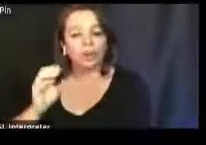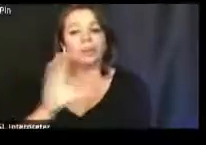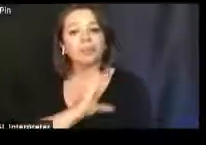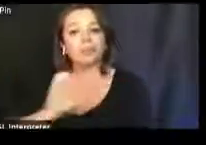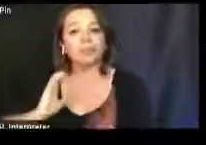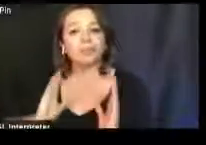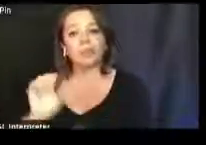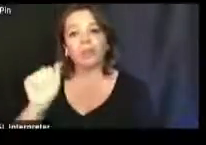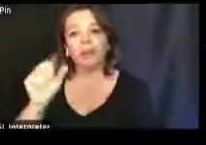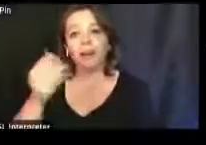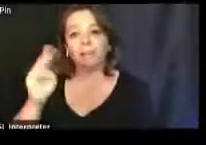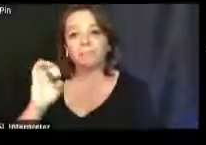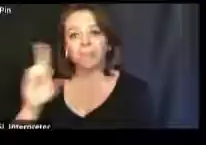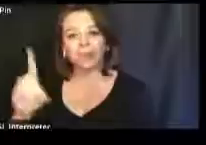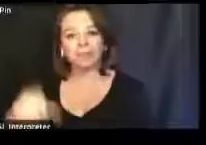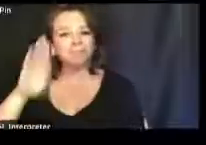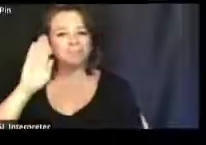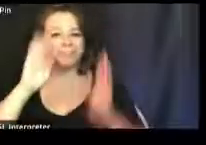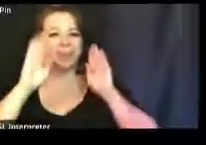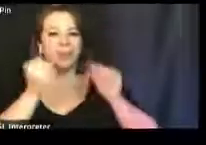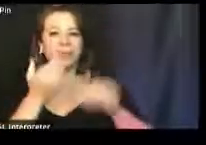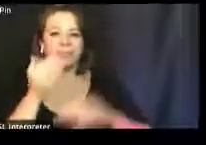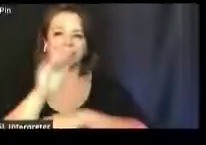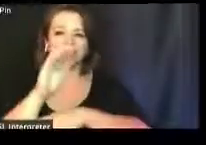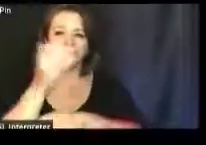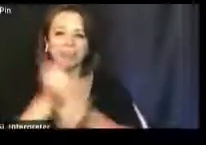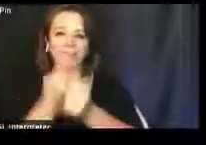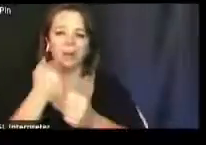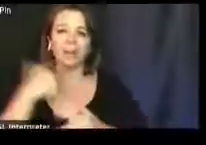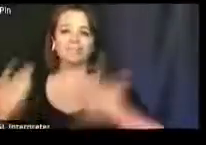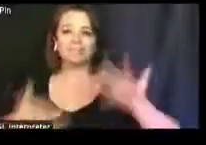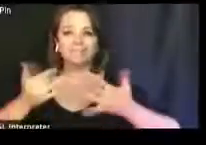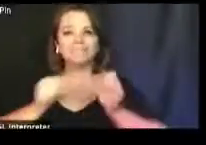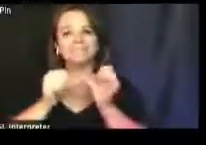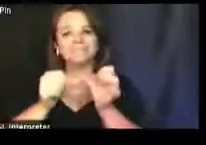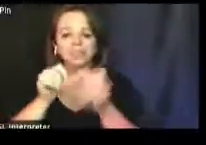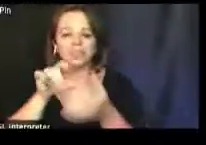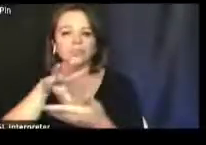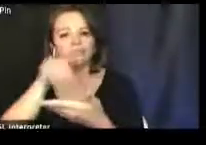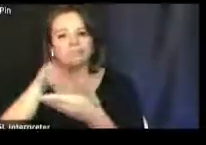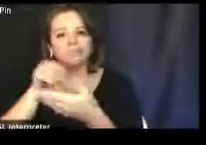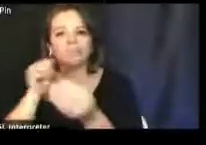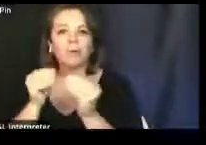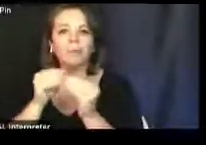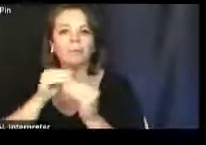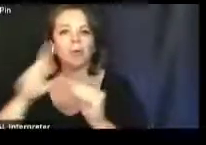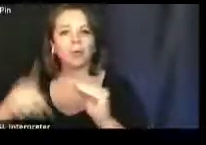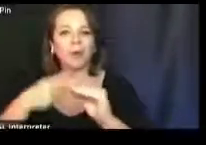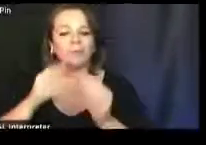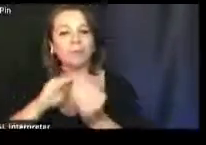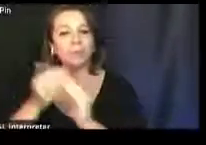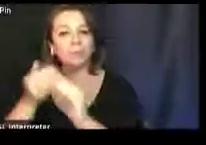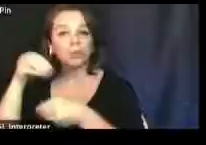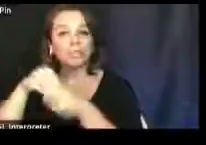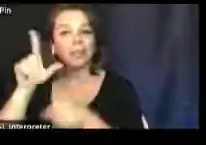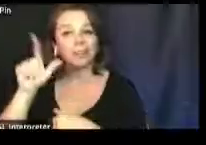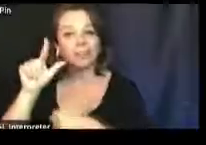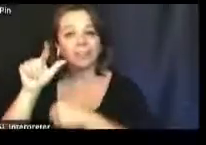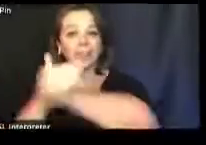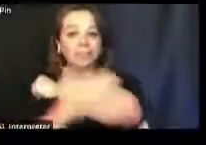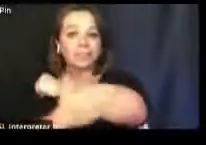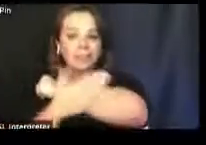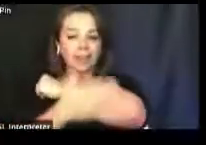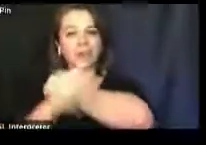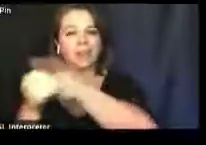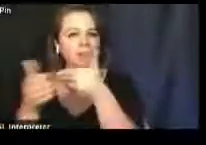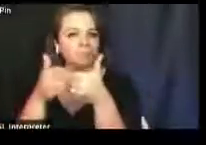good afternoon, everyone. I'm very excited to continue to learn about the communities in Los Angeles County and the